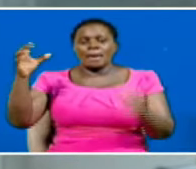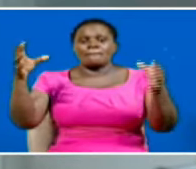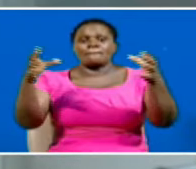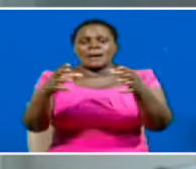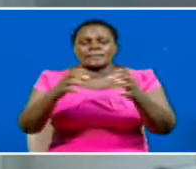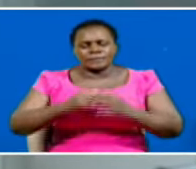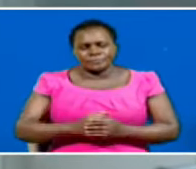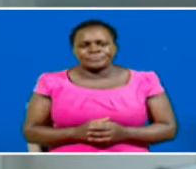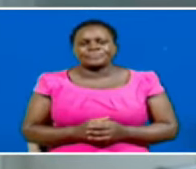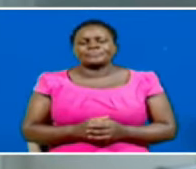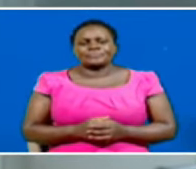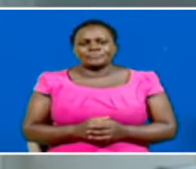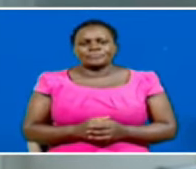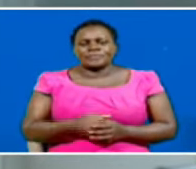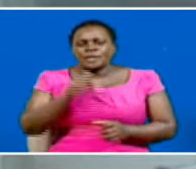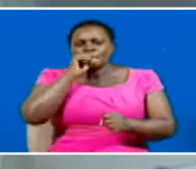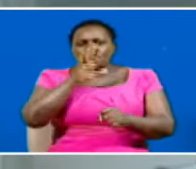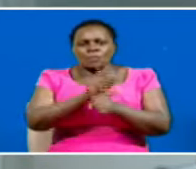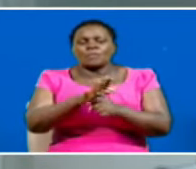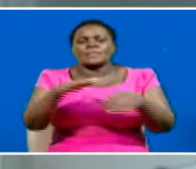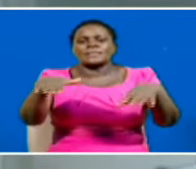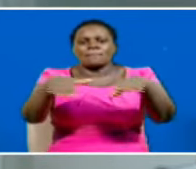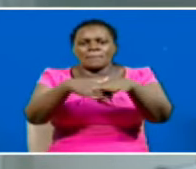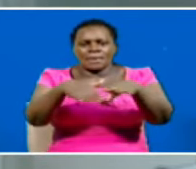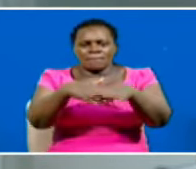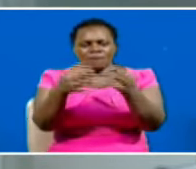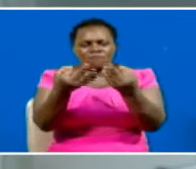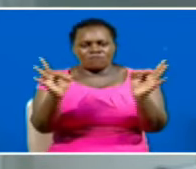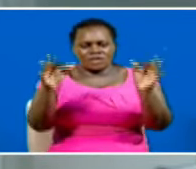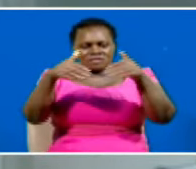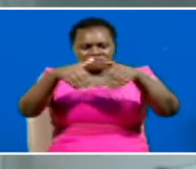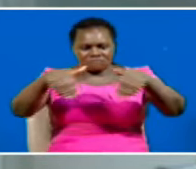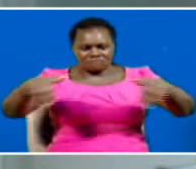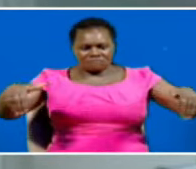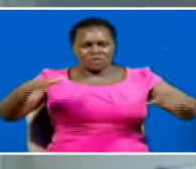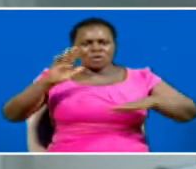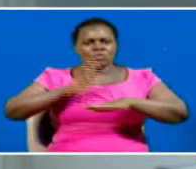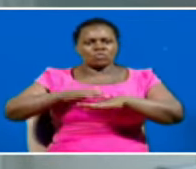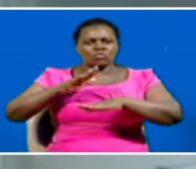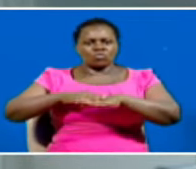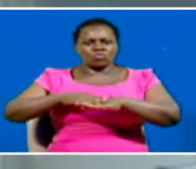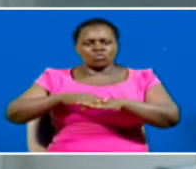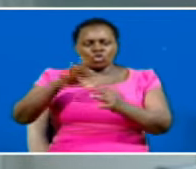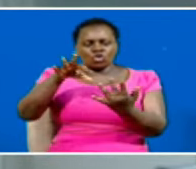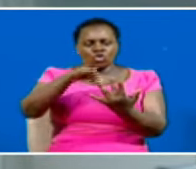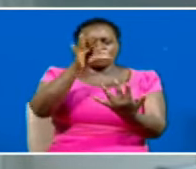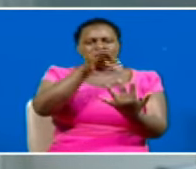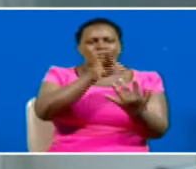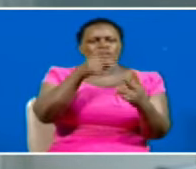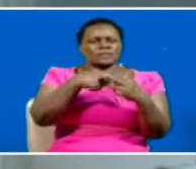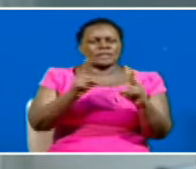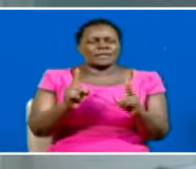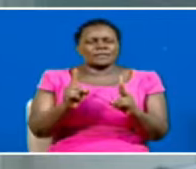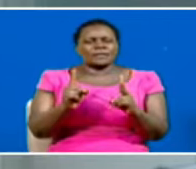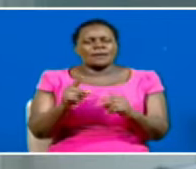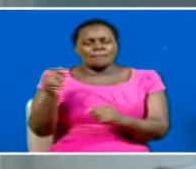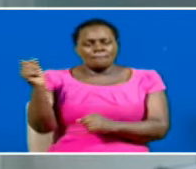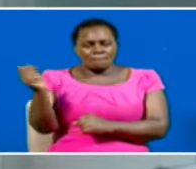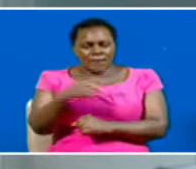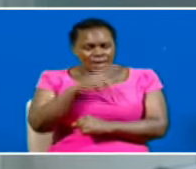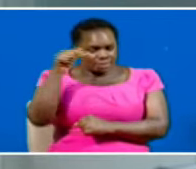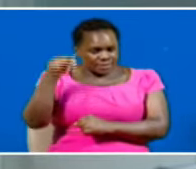Party, UDA, has assured its members of free, fair and credible party nominations scheduled for later this